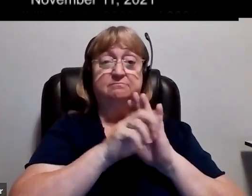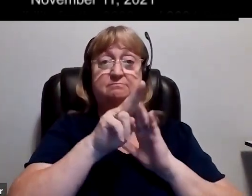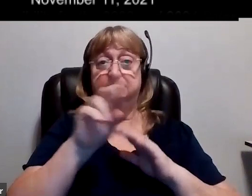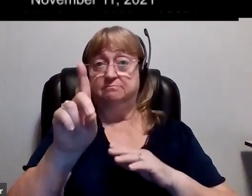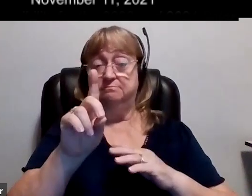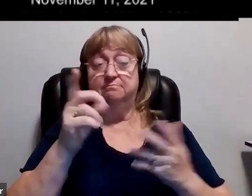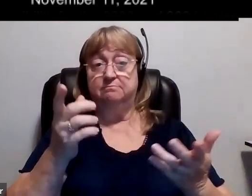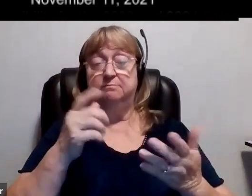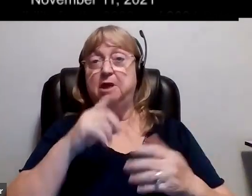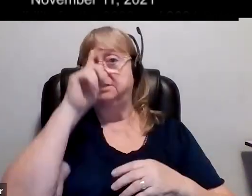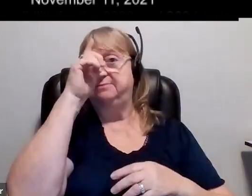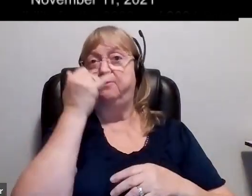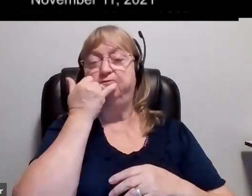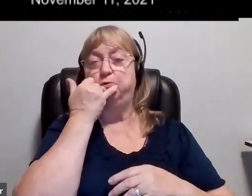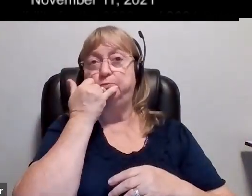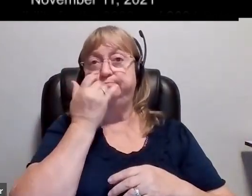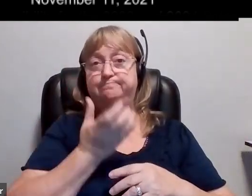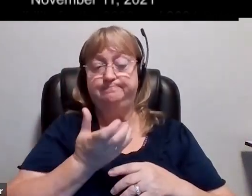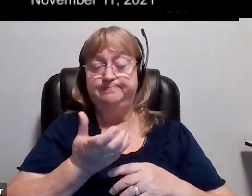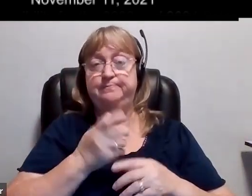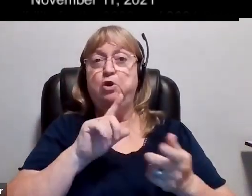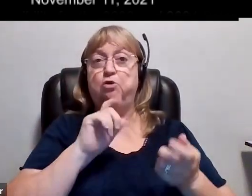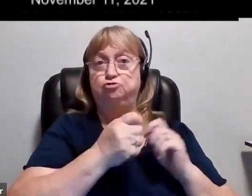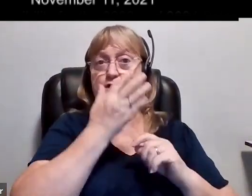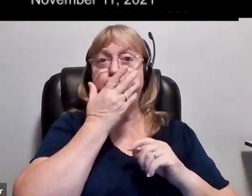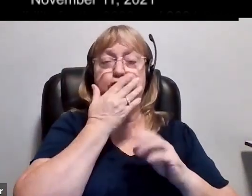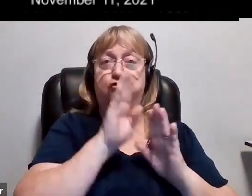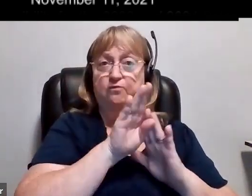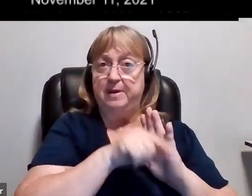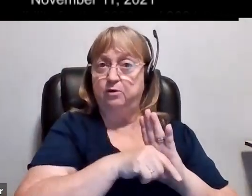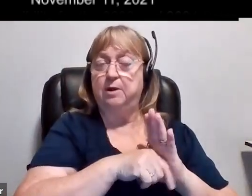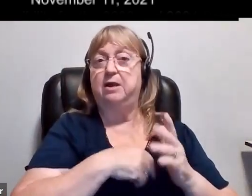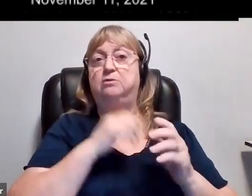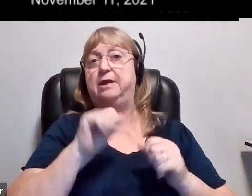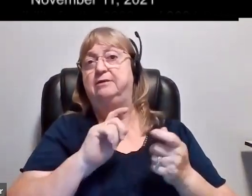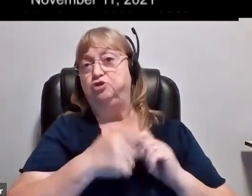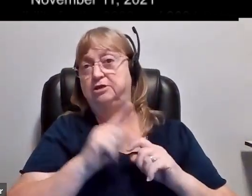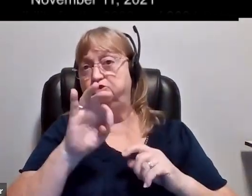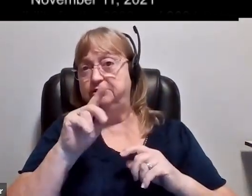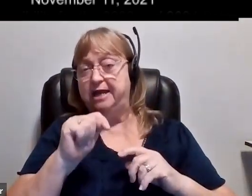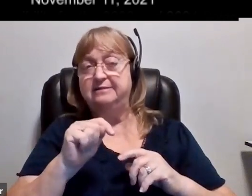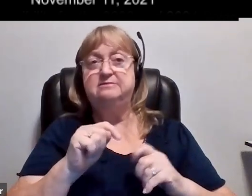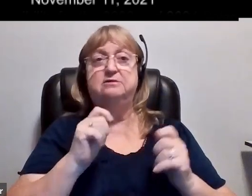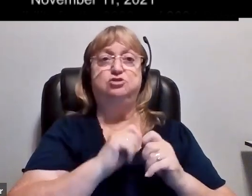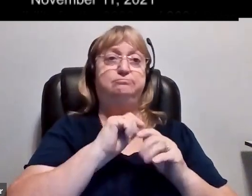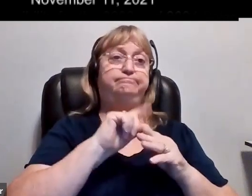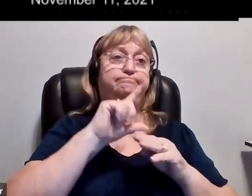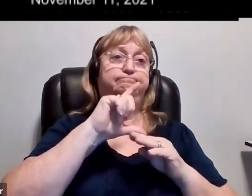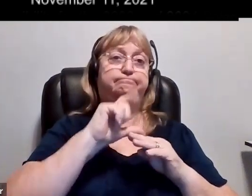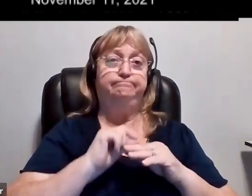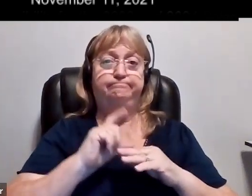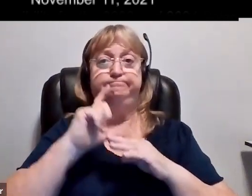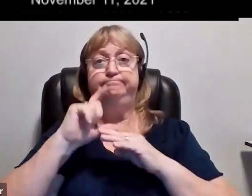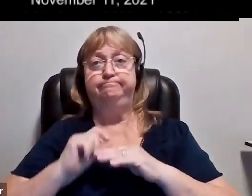our smartphones, where we can change the color of the background and the text and change the size of the text and so forth. All